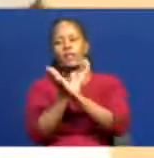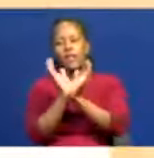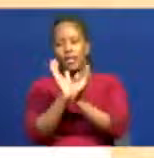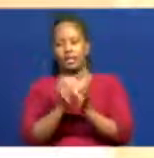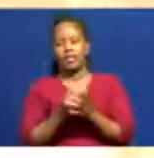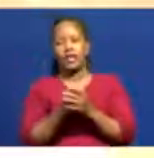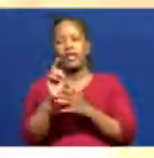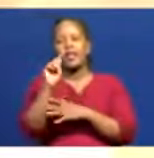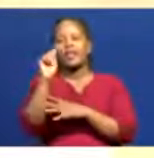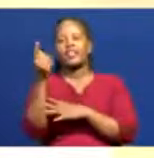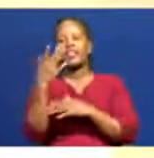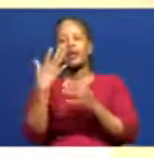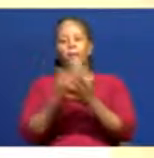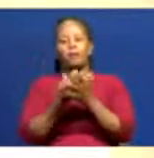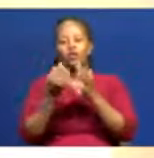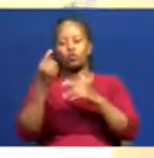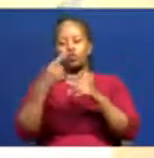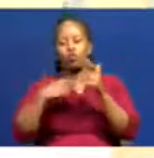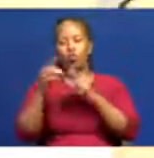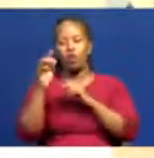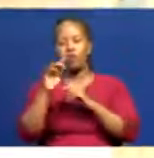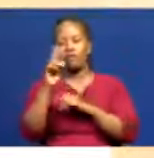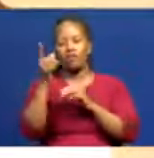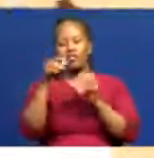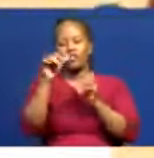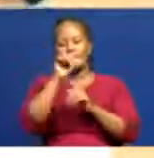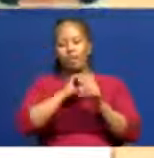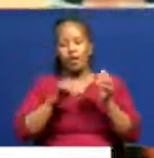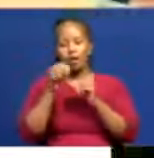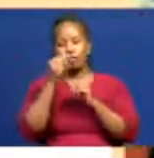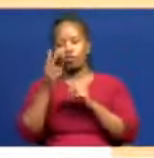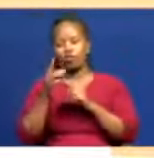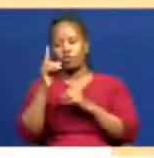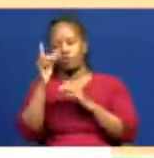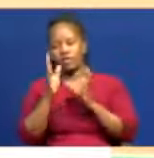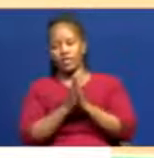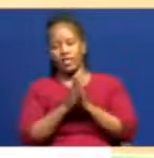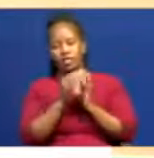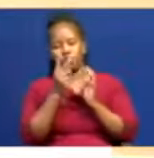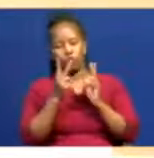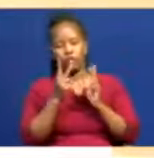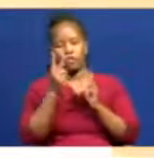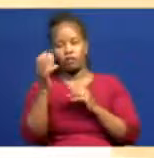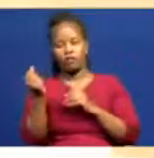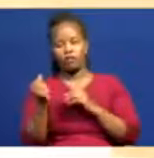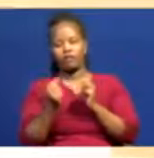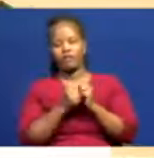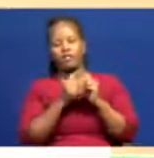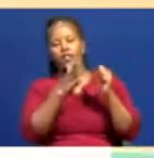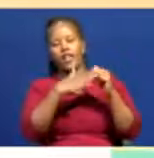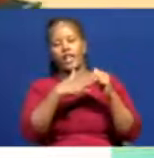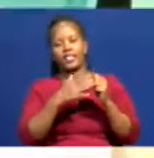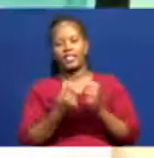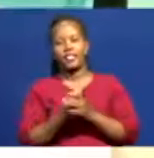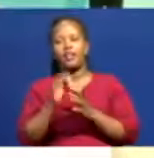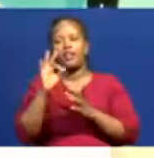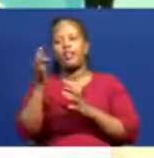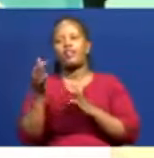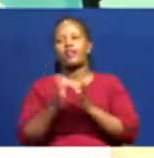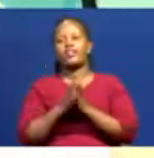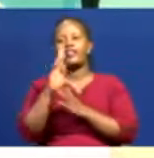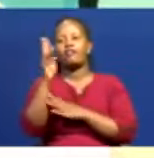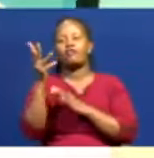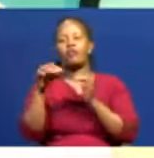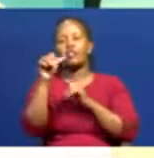Kenya Prisons won first set 25-21 before going down the second set 25-19. In the third and the fourth set,